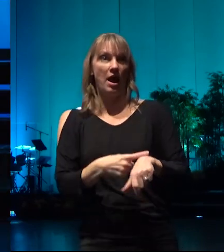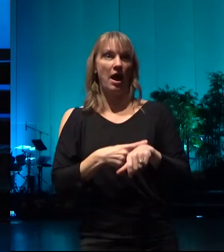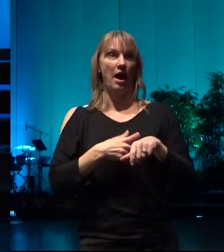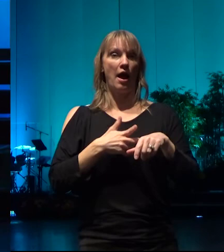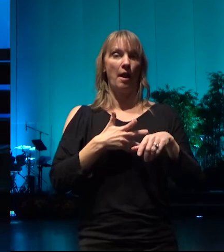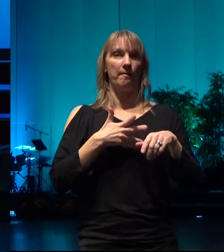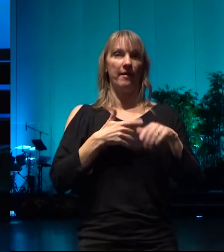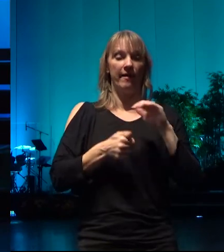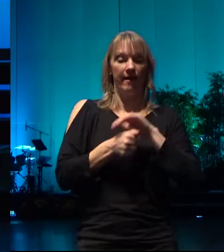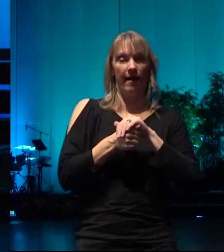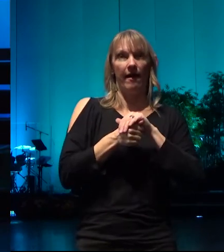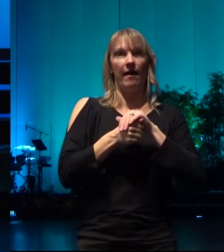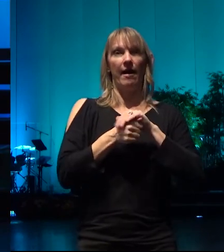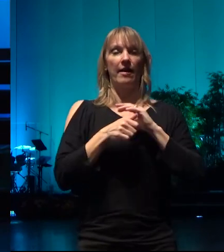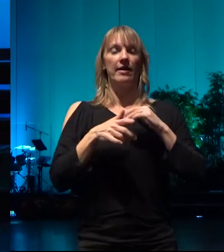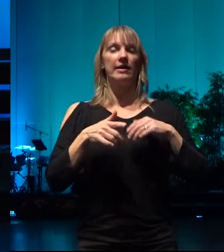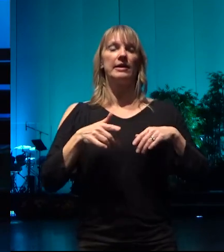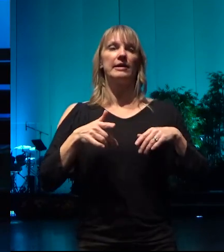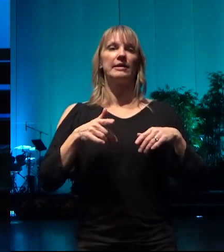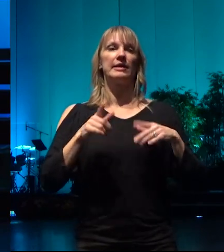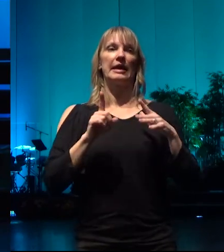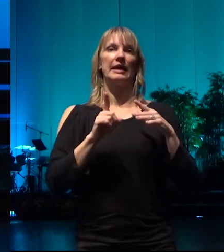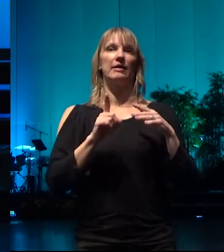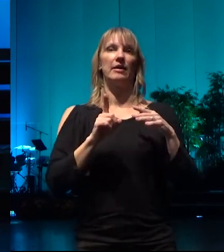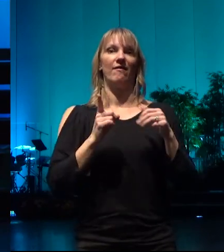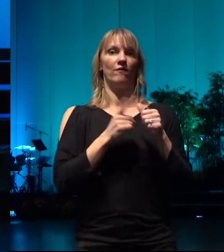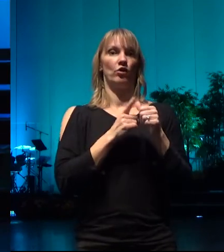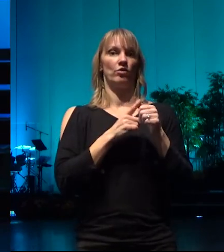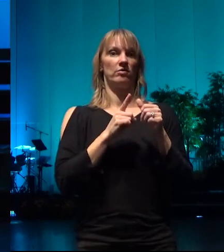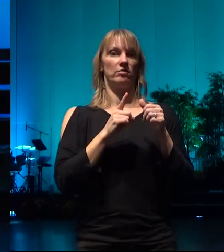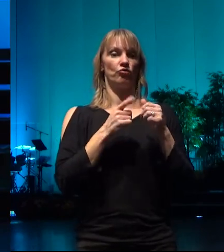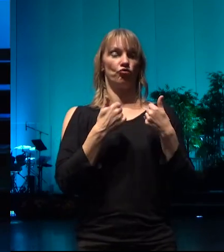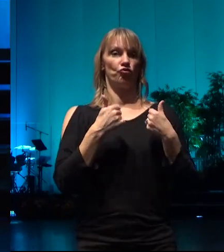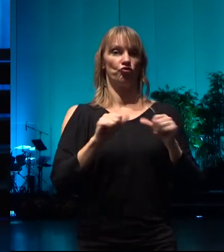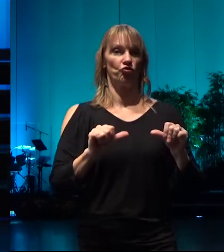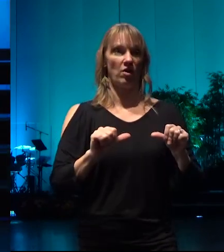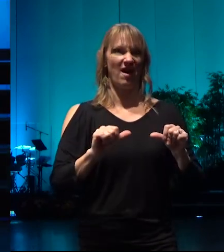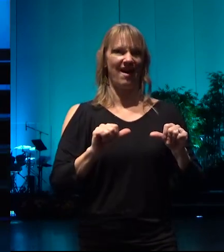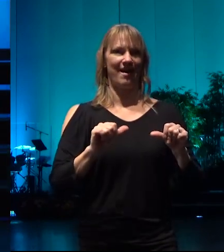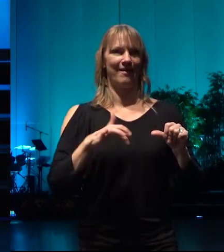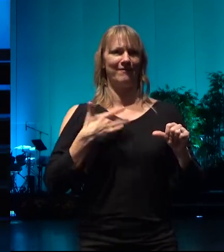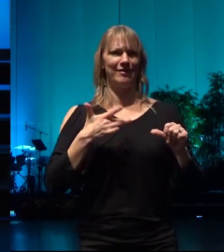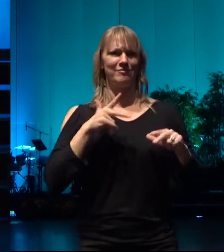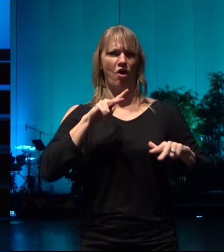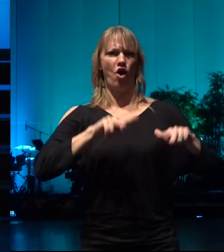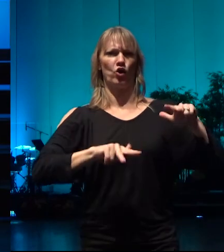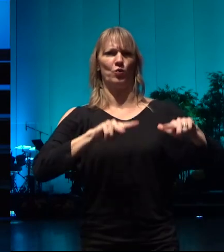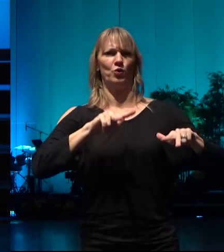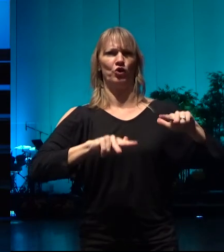into the box or behind that gate, our initial attempts when we first come out can be very